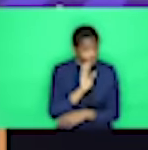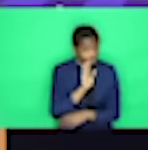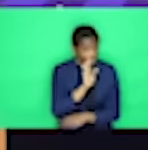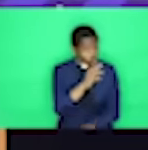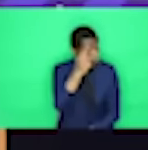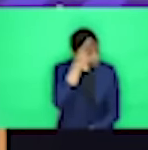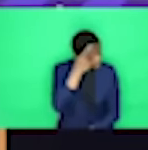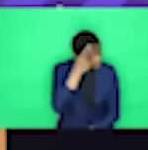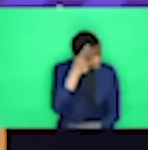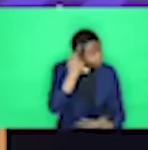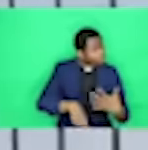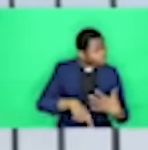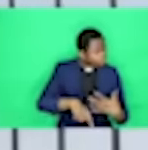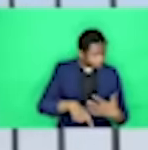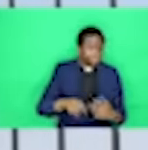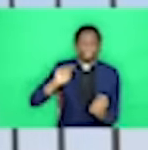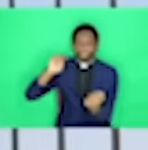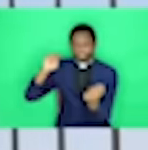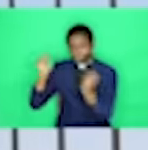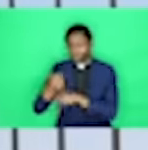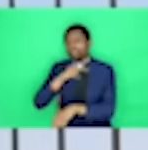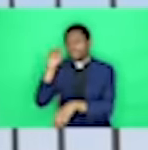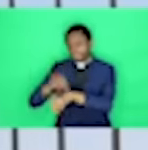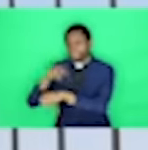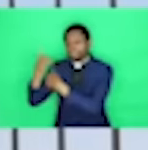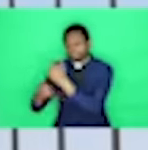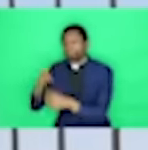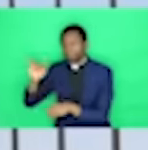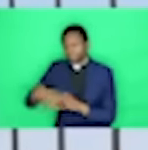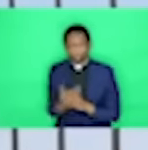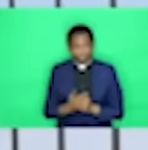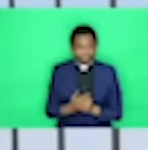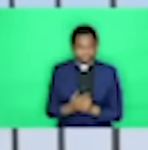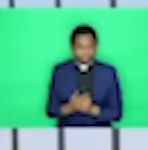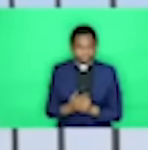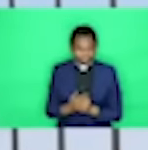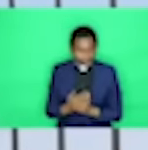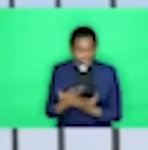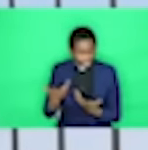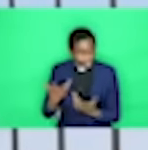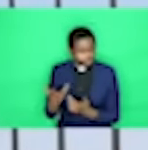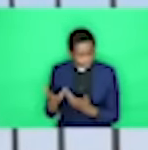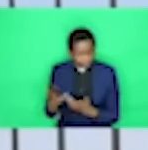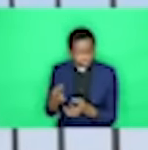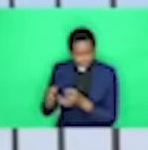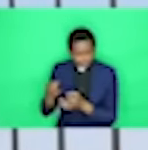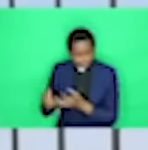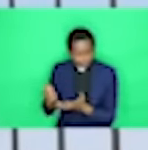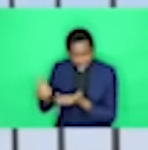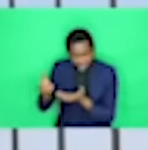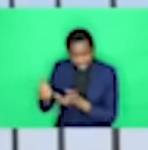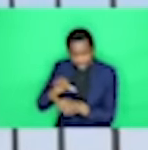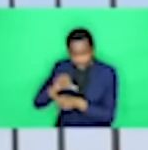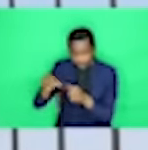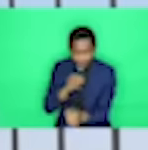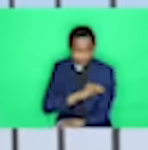of nations. And I'll make a case for moral vision here.